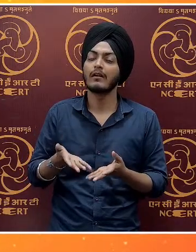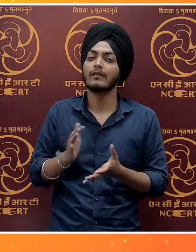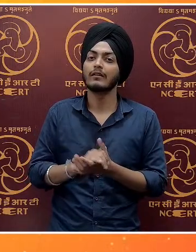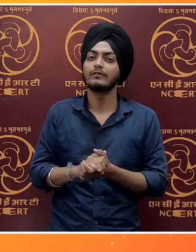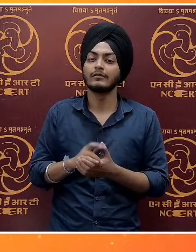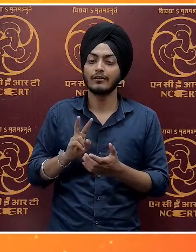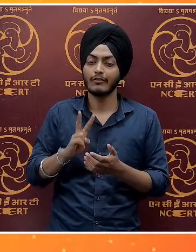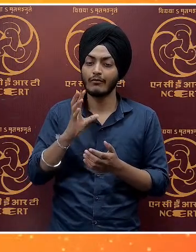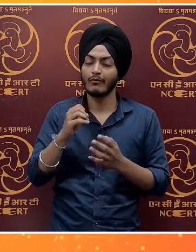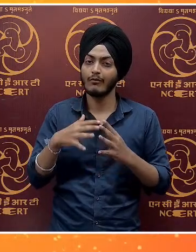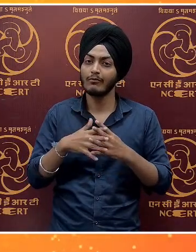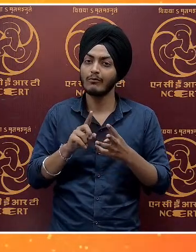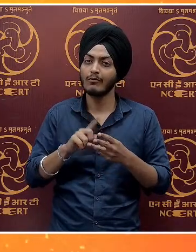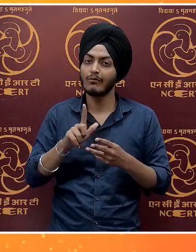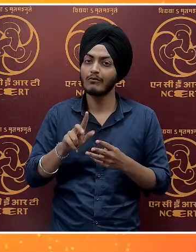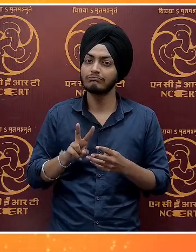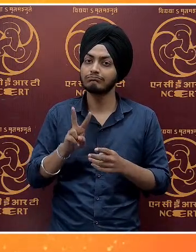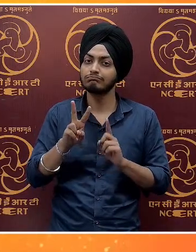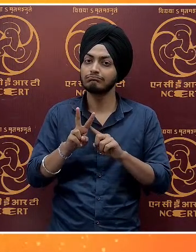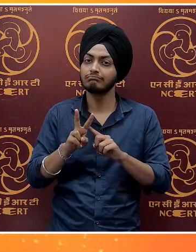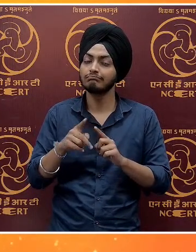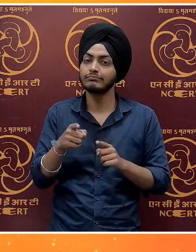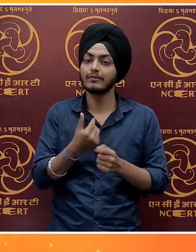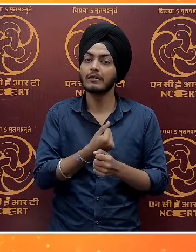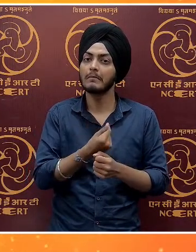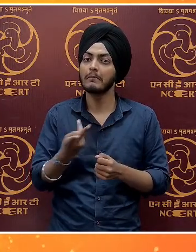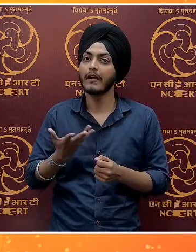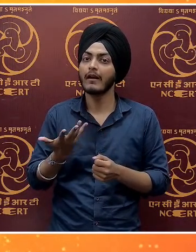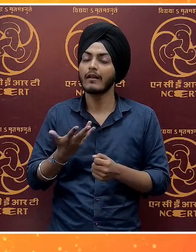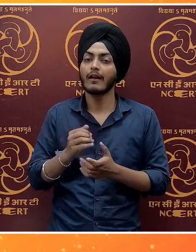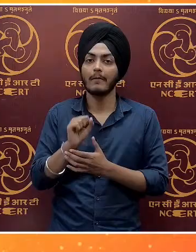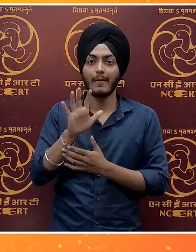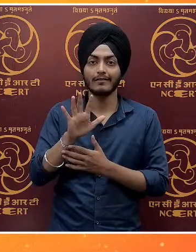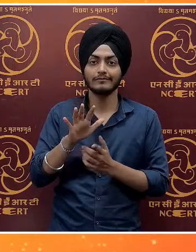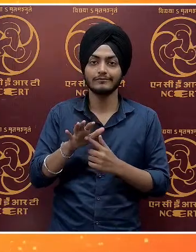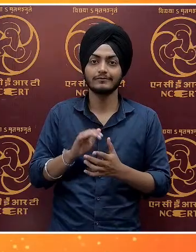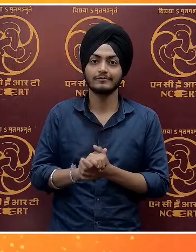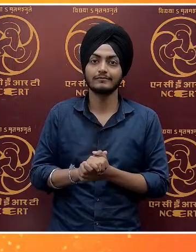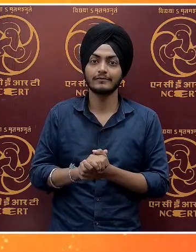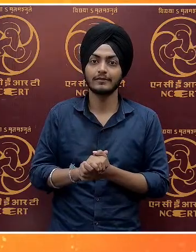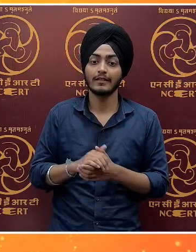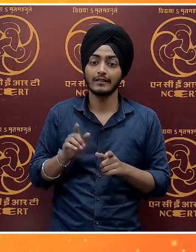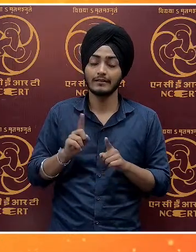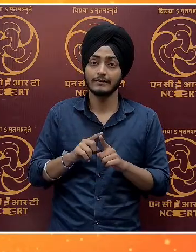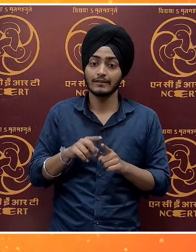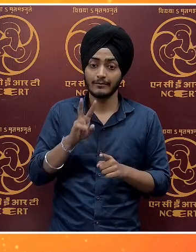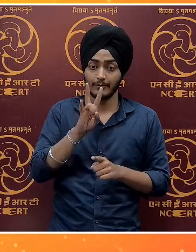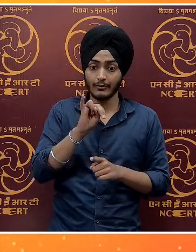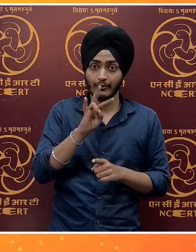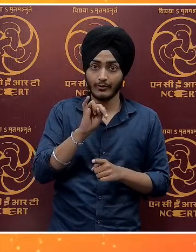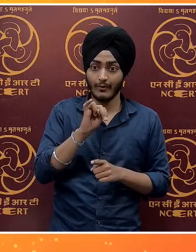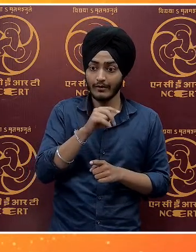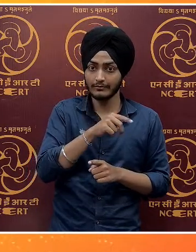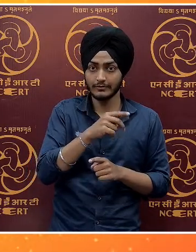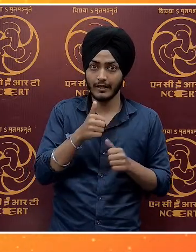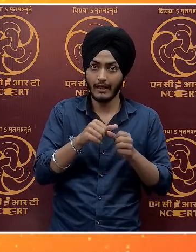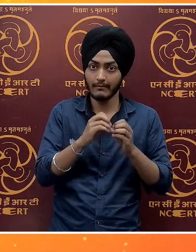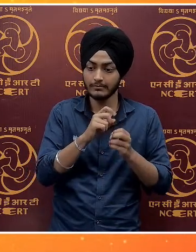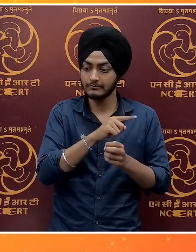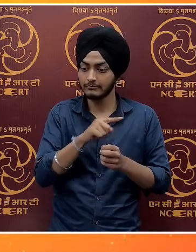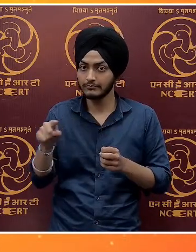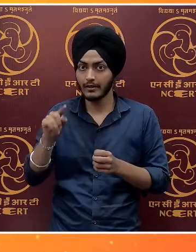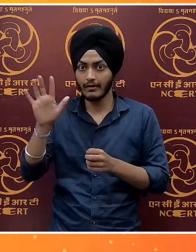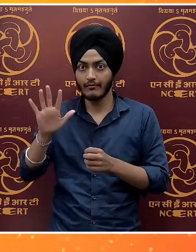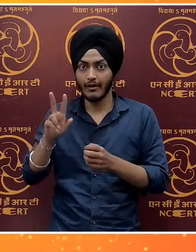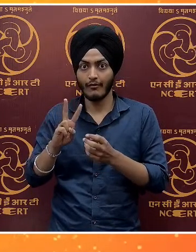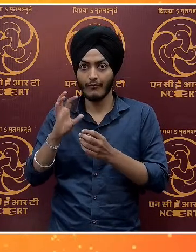vowel? I think 5 vowels. 5 vowels. And how many consonants are there? So 26 minus 5, 21 consonants. 21, yes.